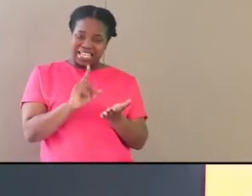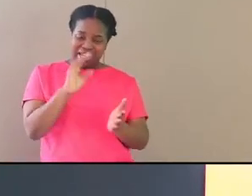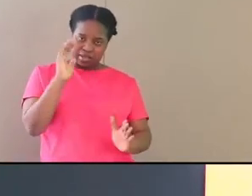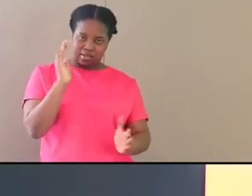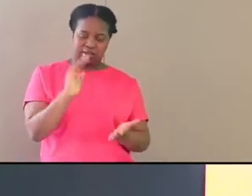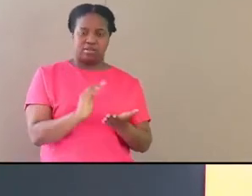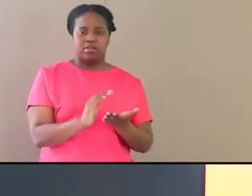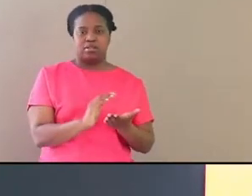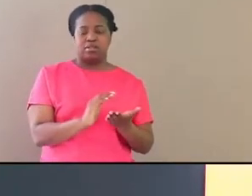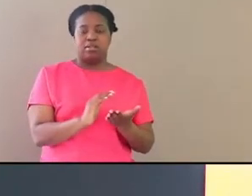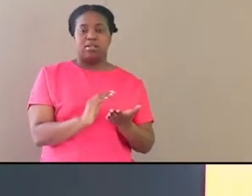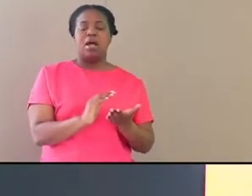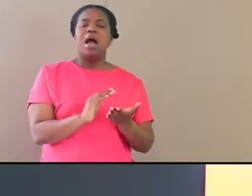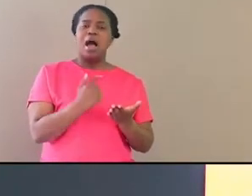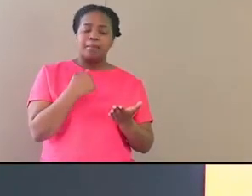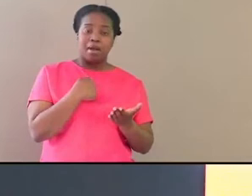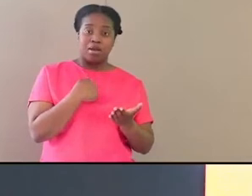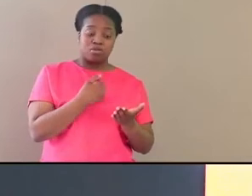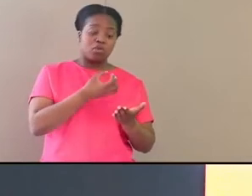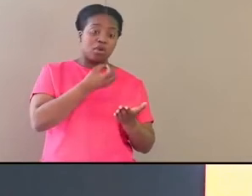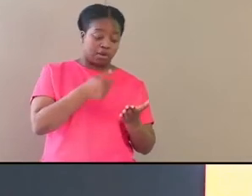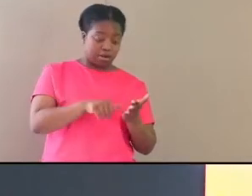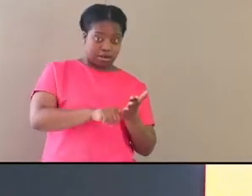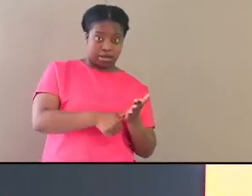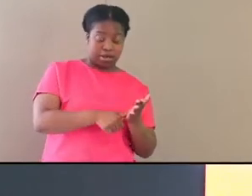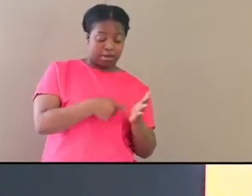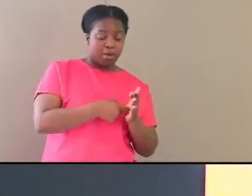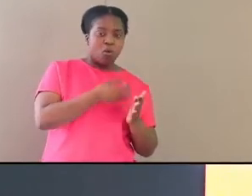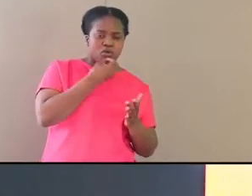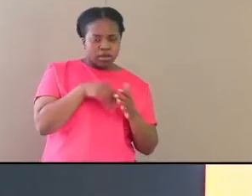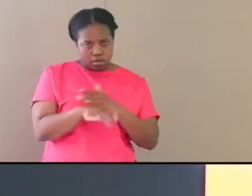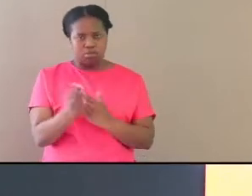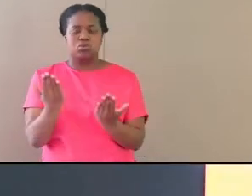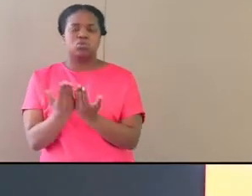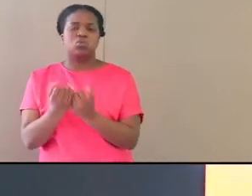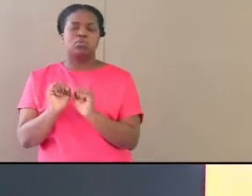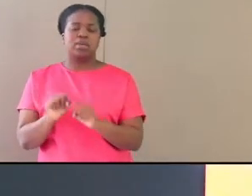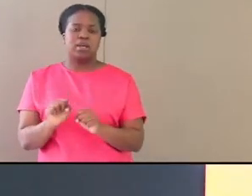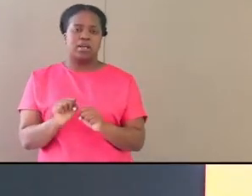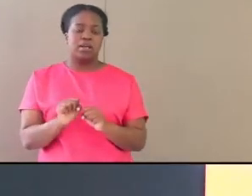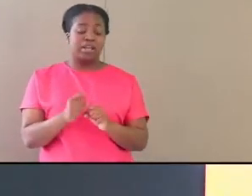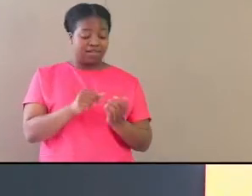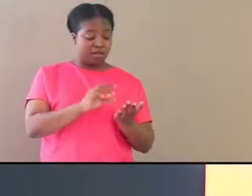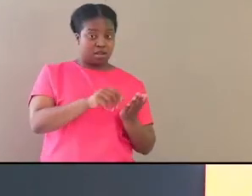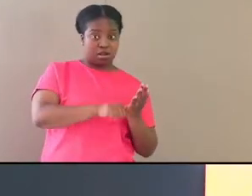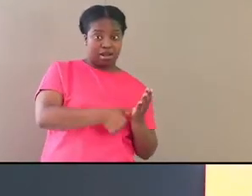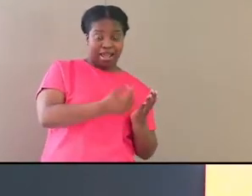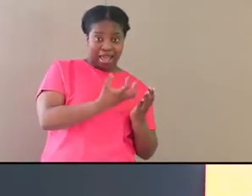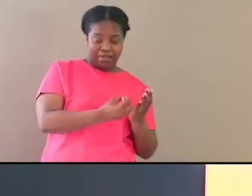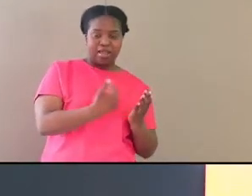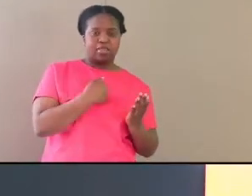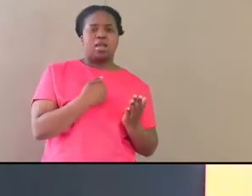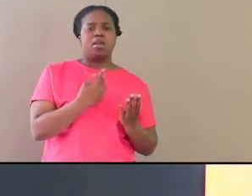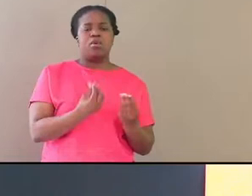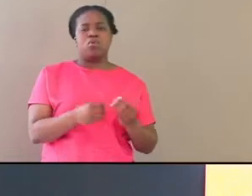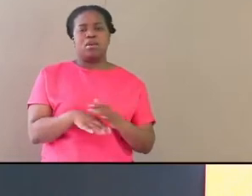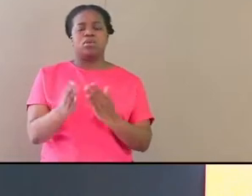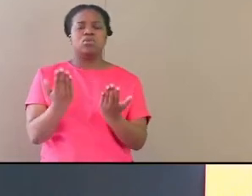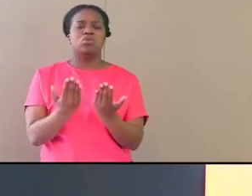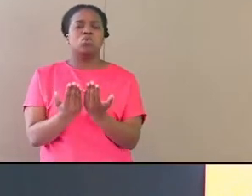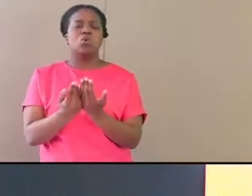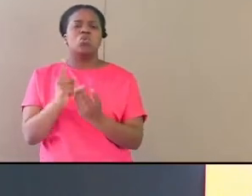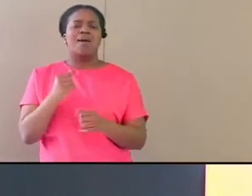increasing school participation, reducing child labor and improving utilization of health and